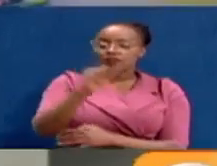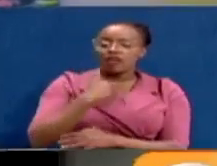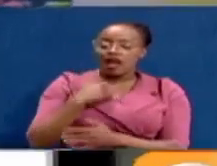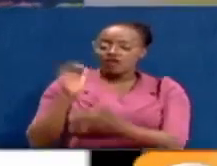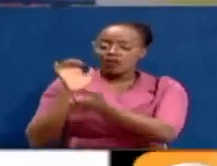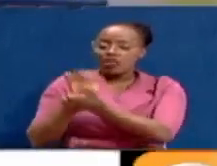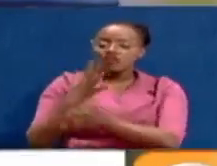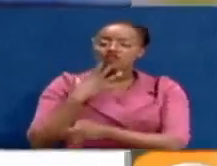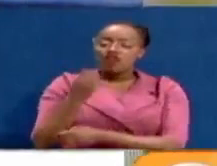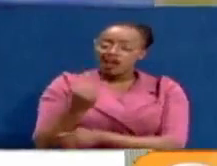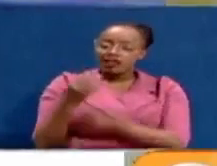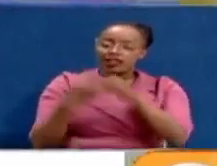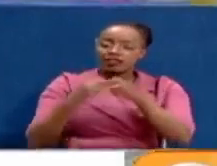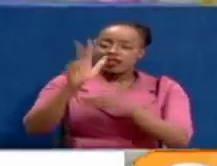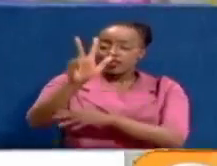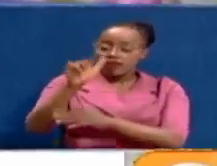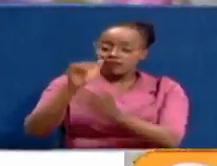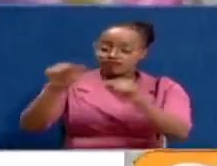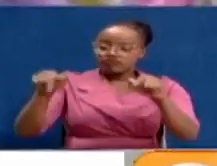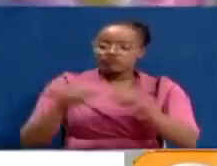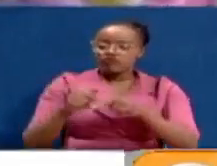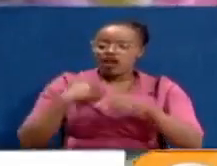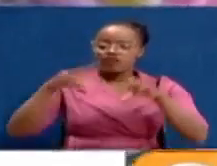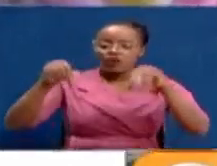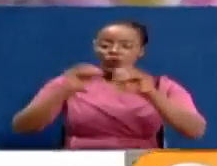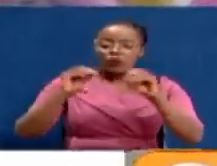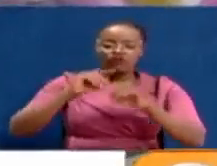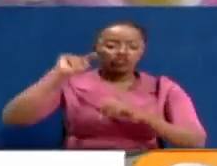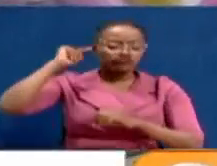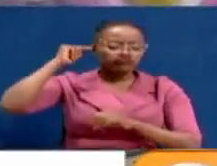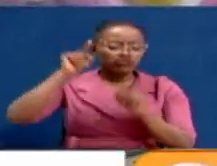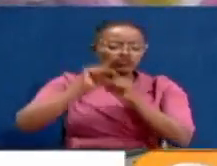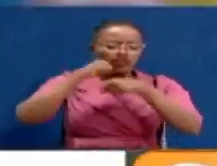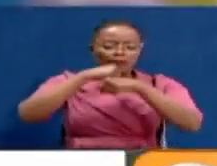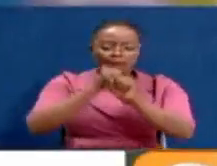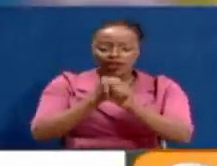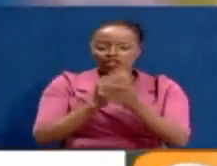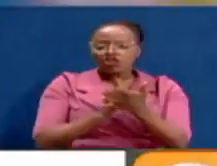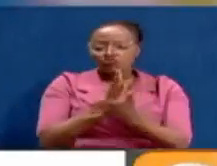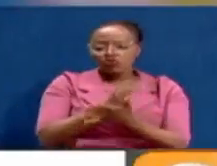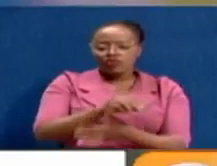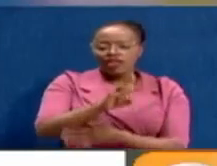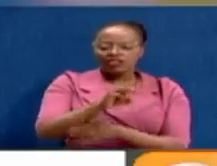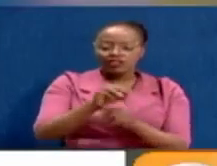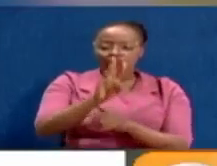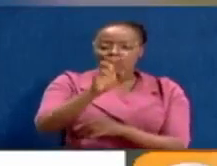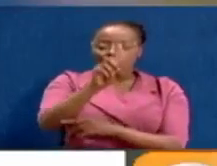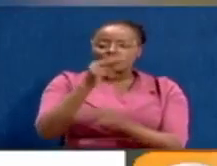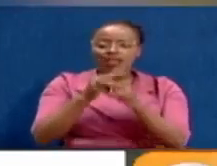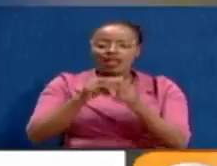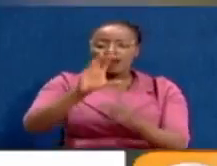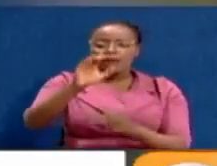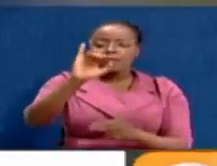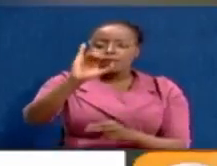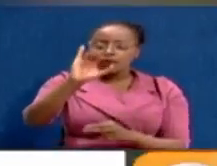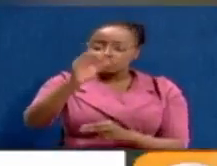confiscated 583 boxes of substandard cotton earbuds made of wood stem. The goods under the brand name Chico